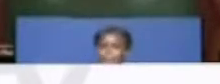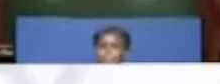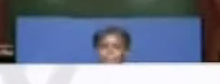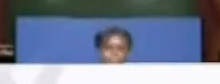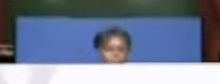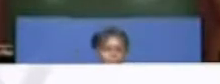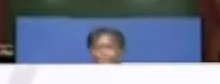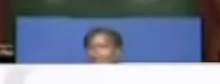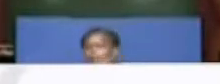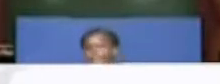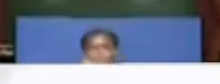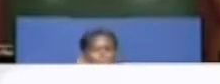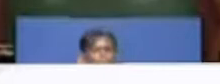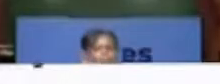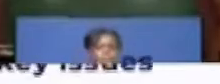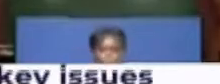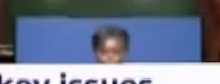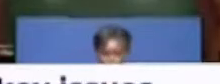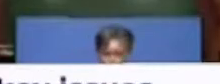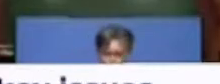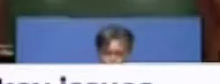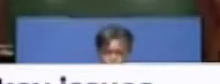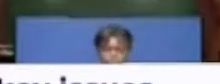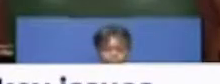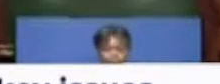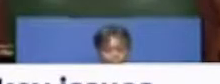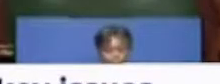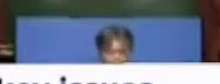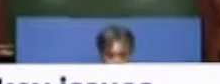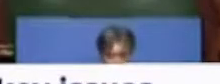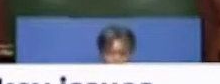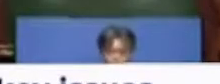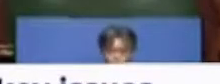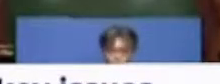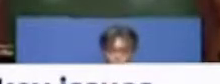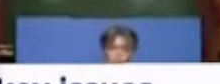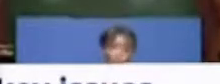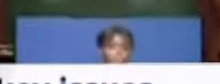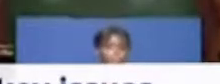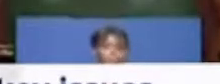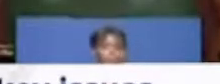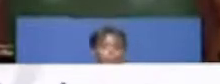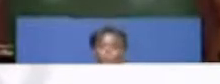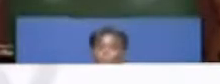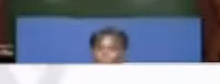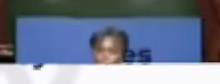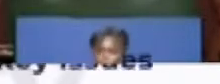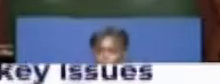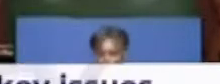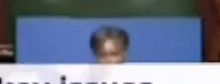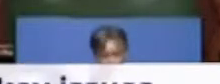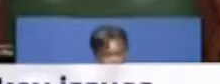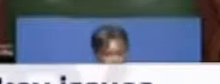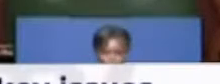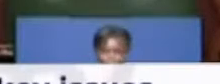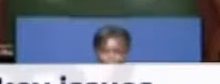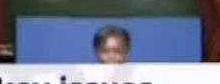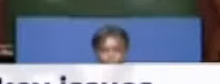drought situations, and as a result, 2.1 million of our fellow citizens are food